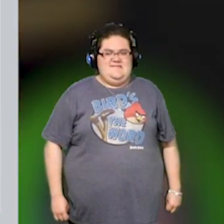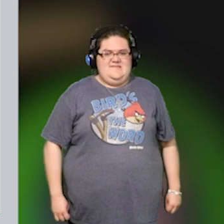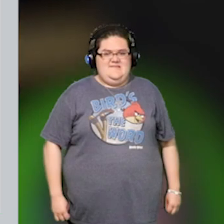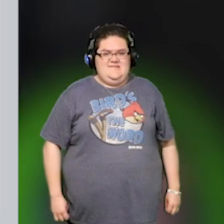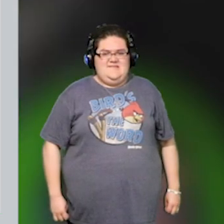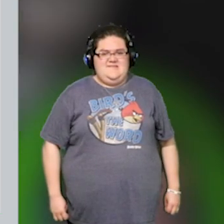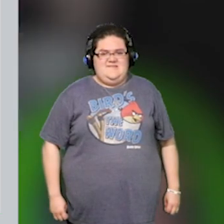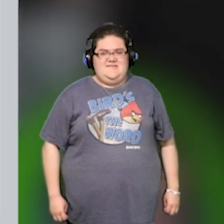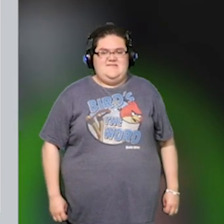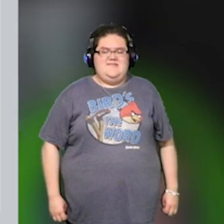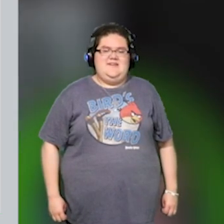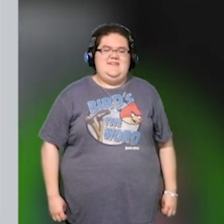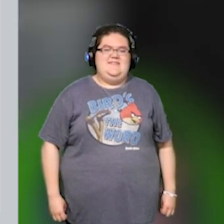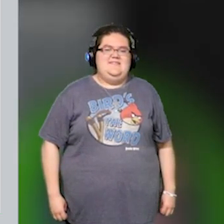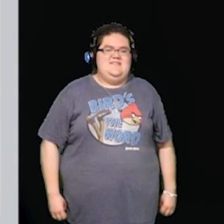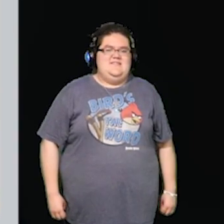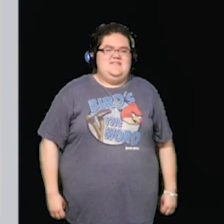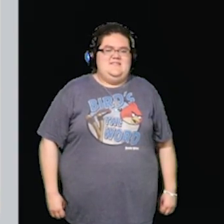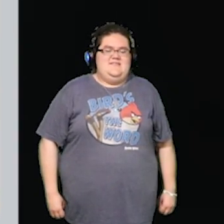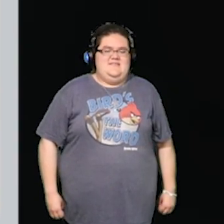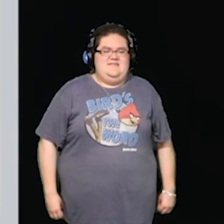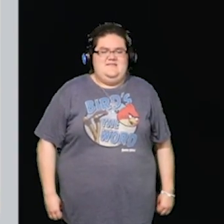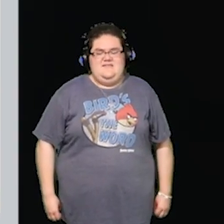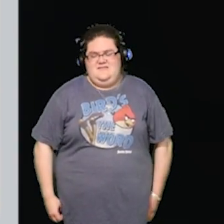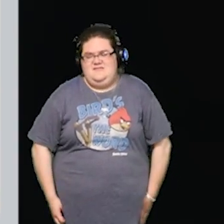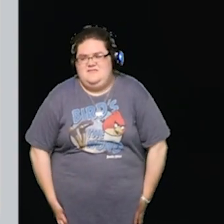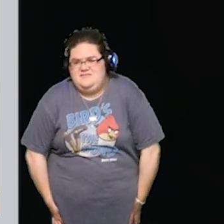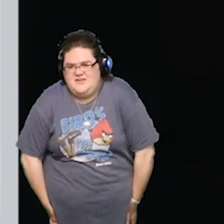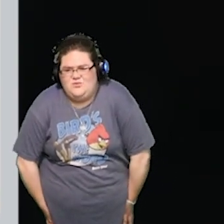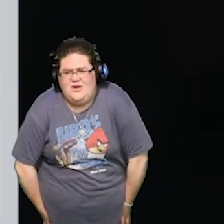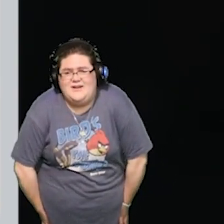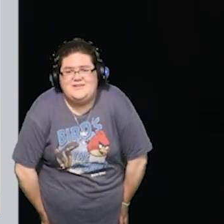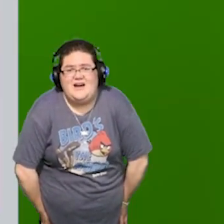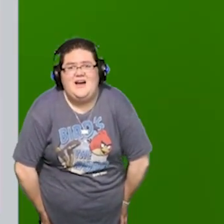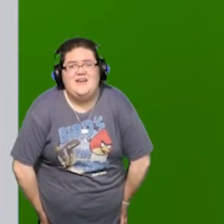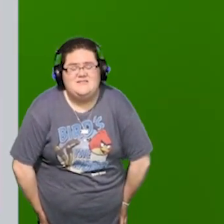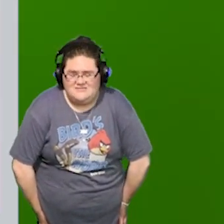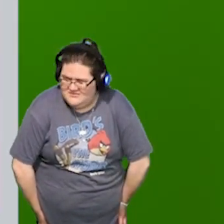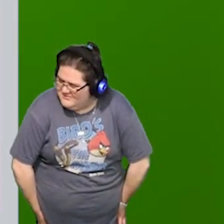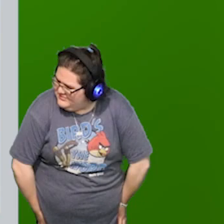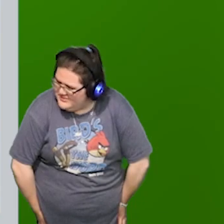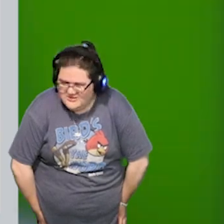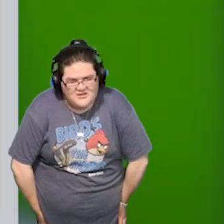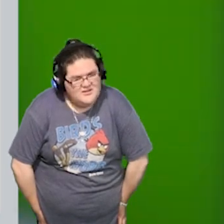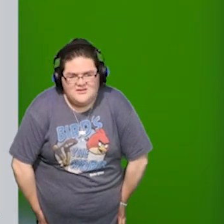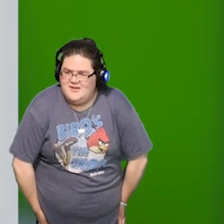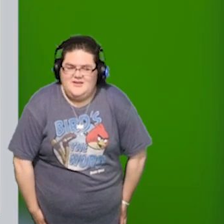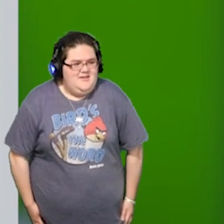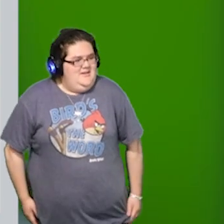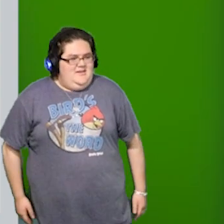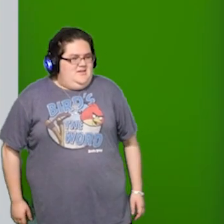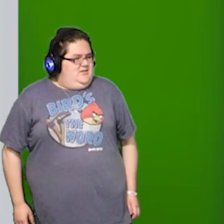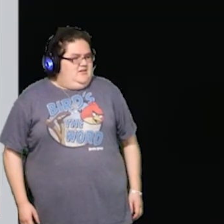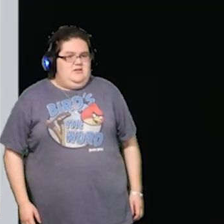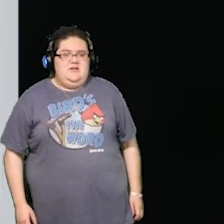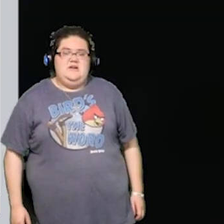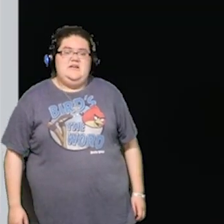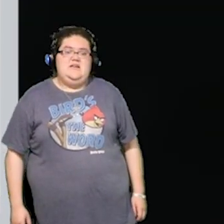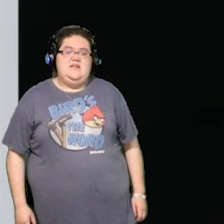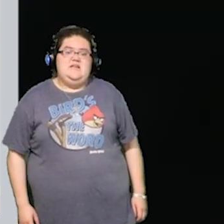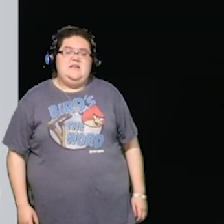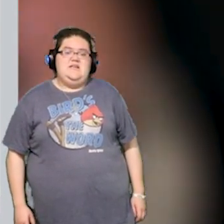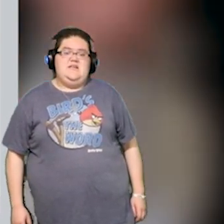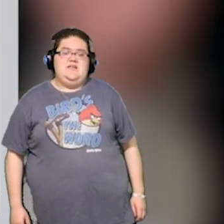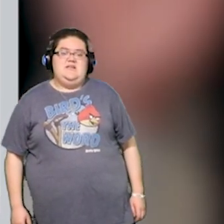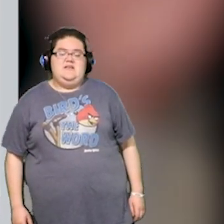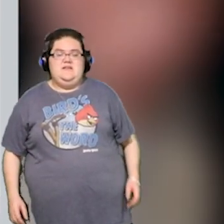His head hits the floor first. He gets straight back up. That's how bad that one was. That was a bit hard. I thought it would be more like the big